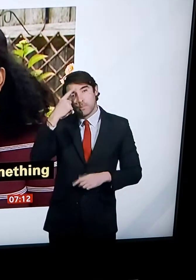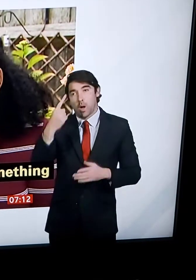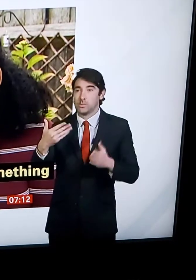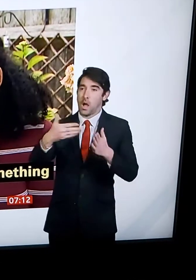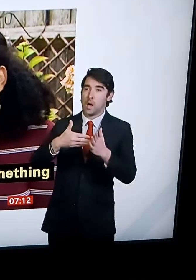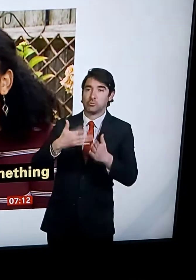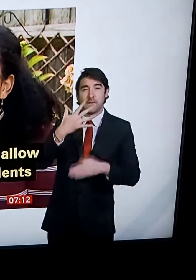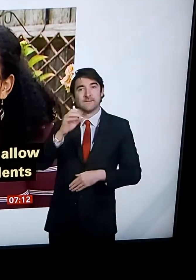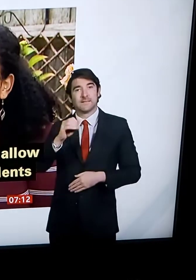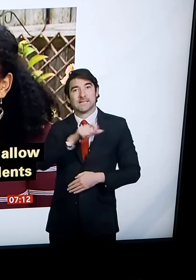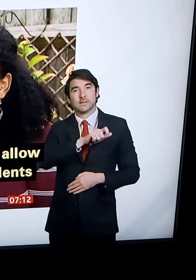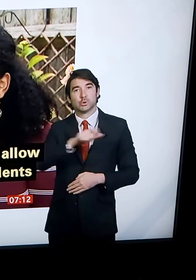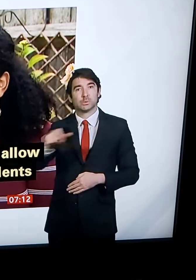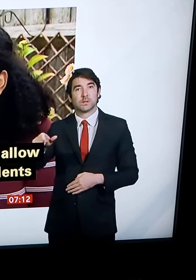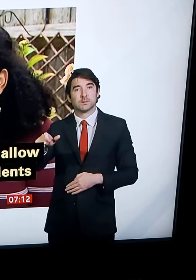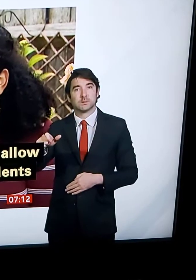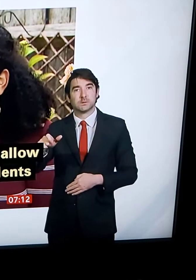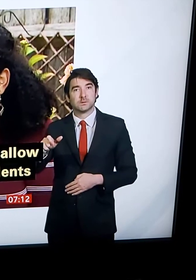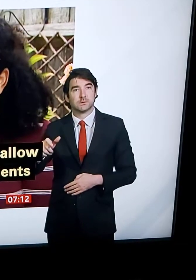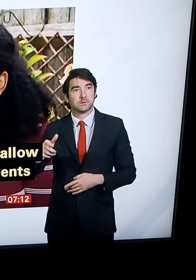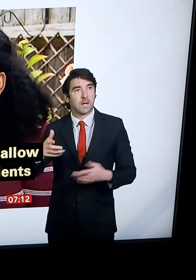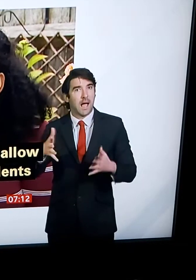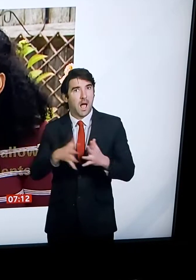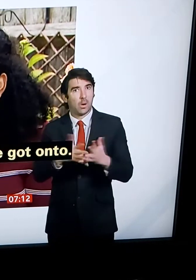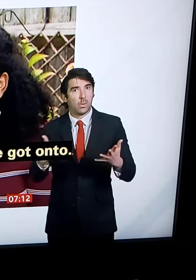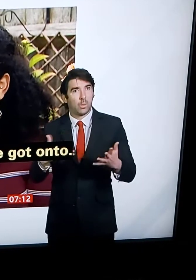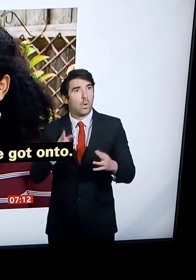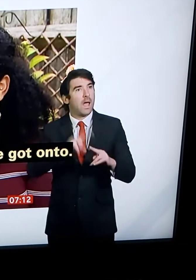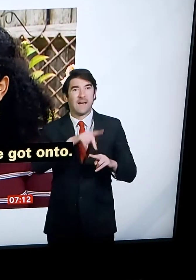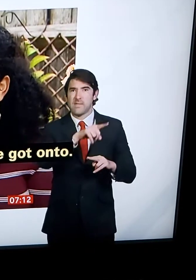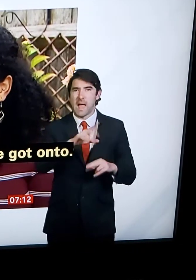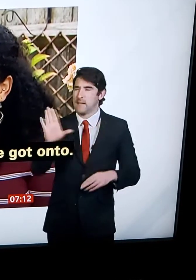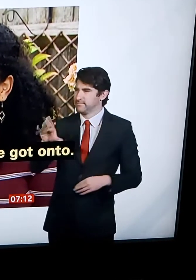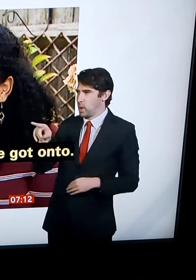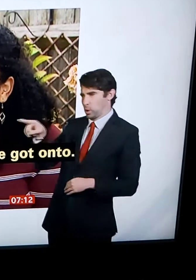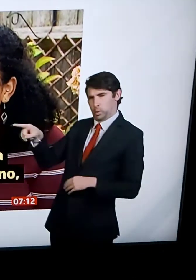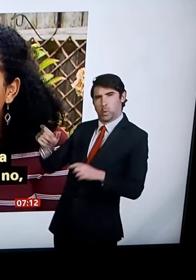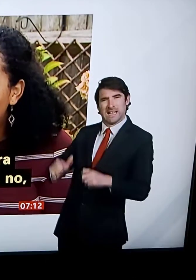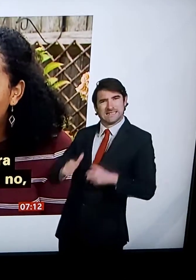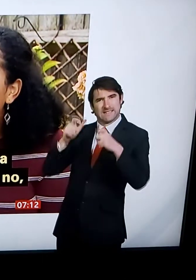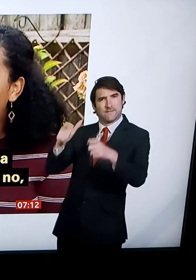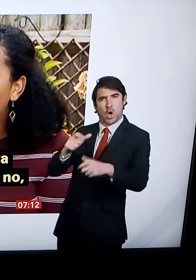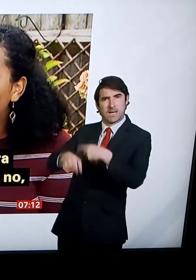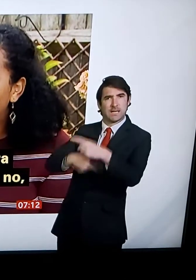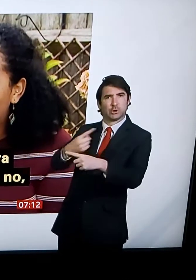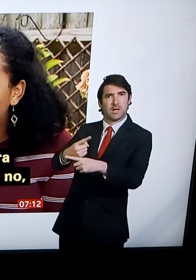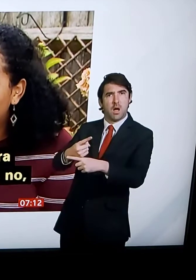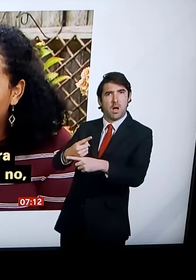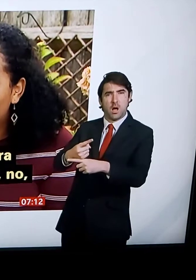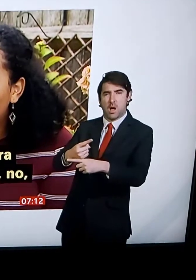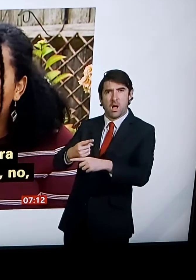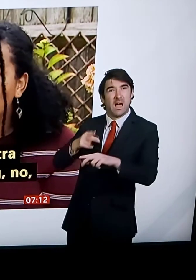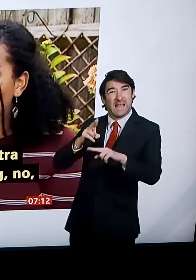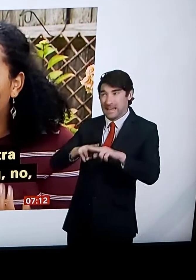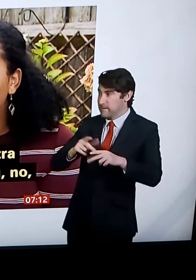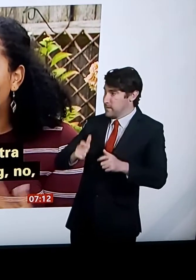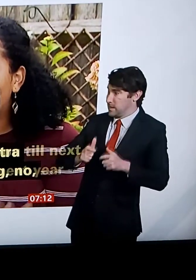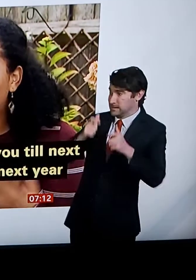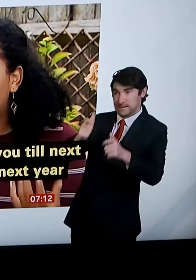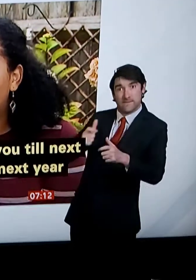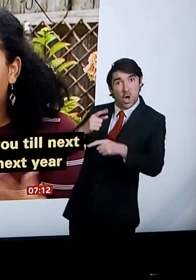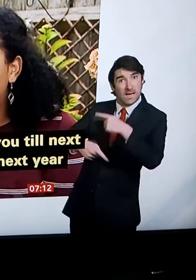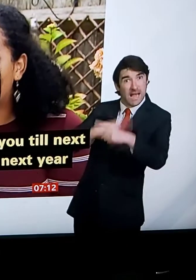actually saying, well, no, we're going to leave you till next year, that impacts the next year of students that are trying to apply on that course. They're now disadvantaged as well. It's just